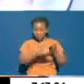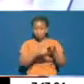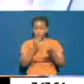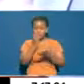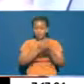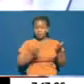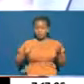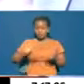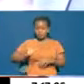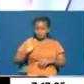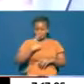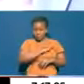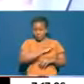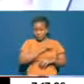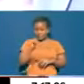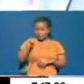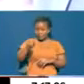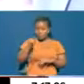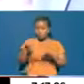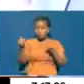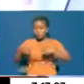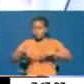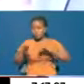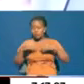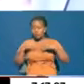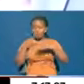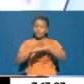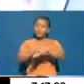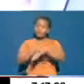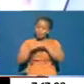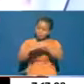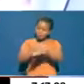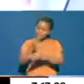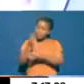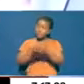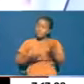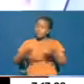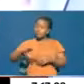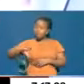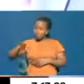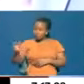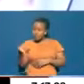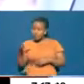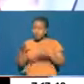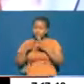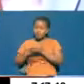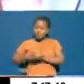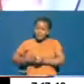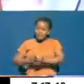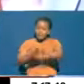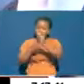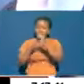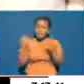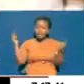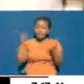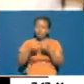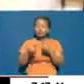be an outreach subcommittee leading up to Limuru